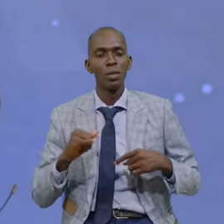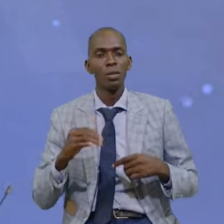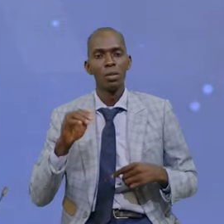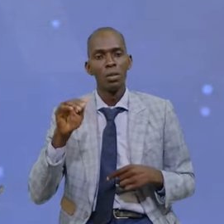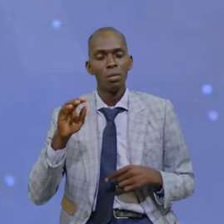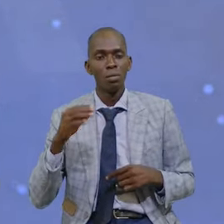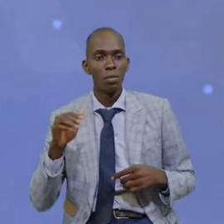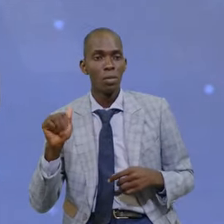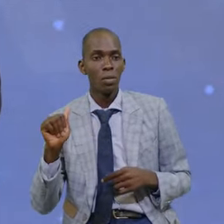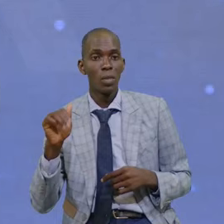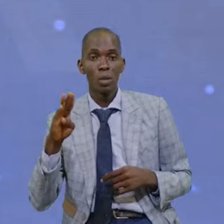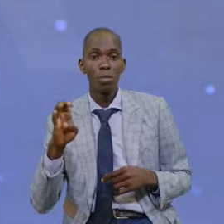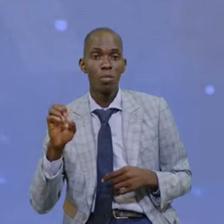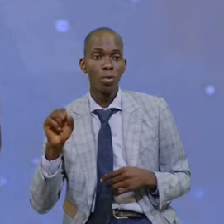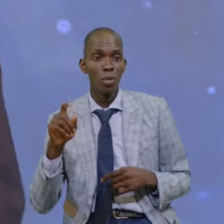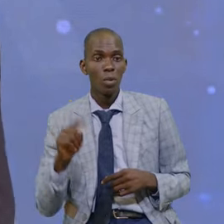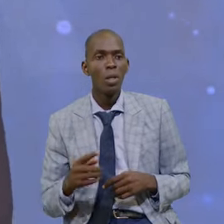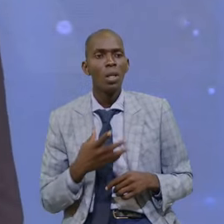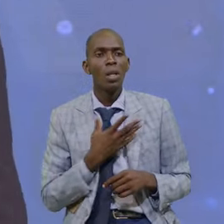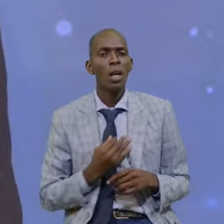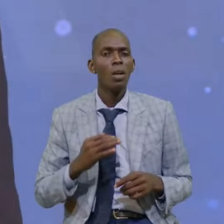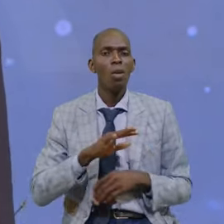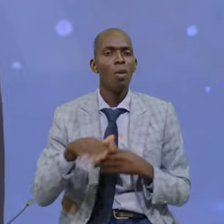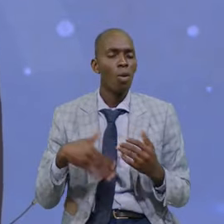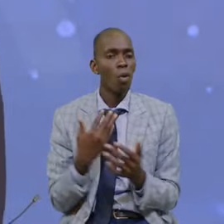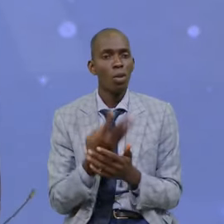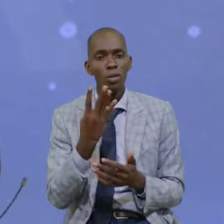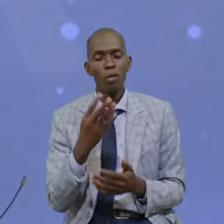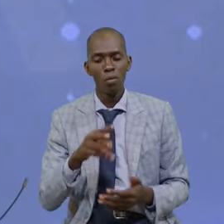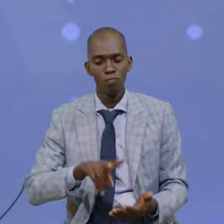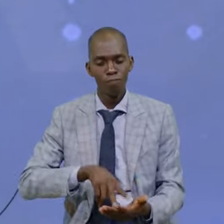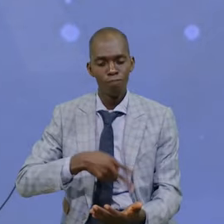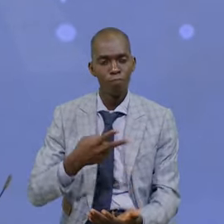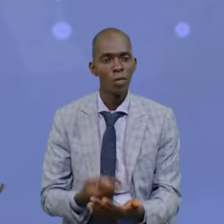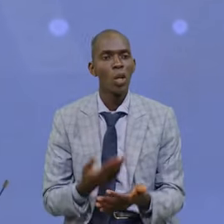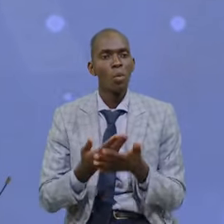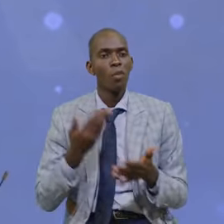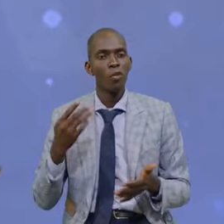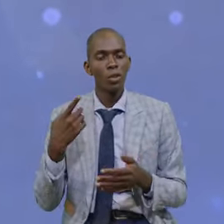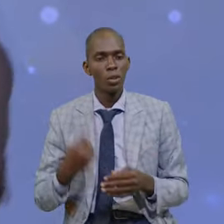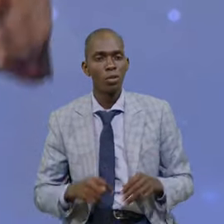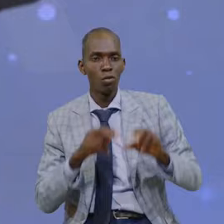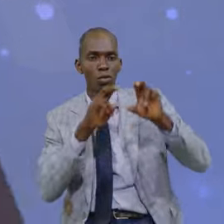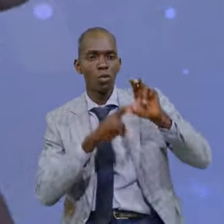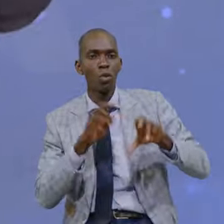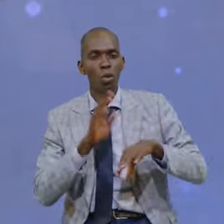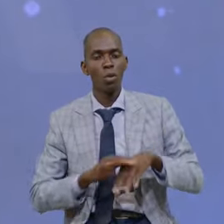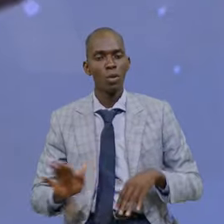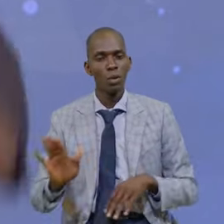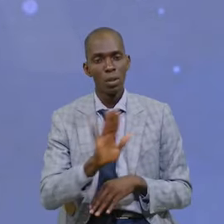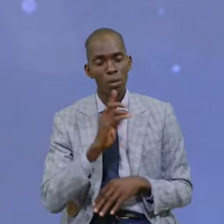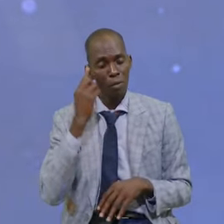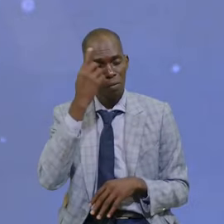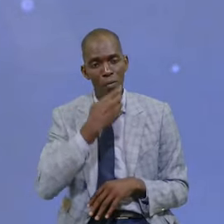all before, and they fell before the throne on their faces, and they worshipped